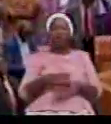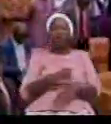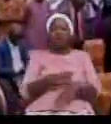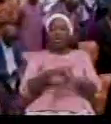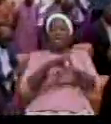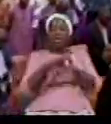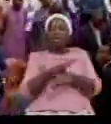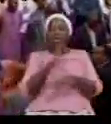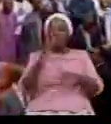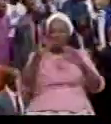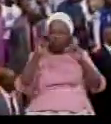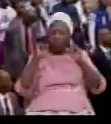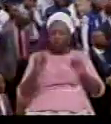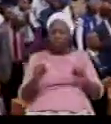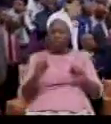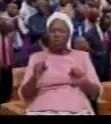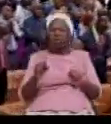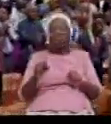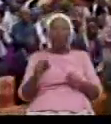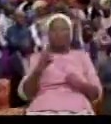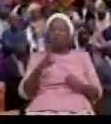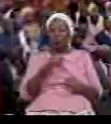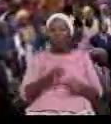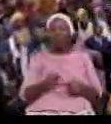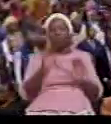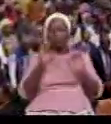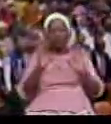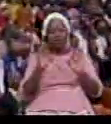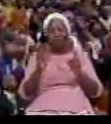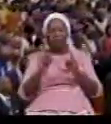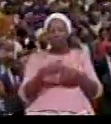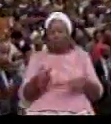Your feet to live on earth